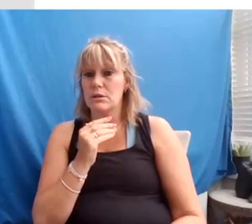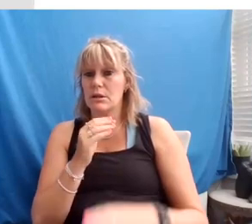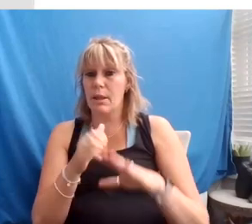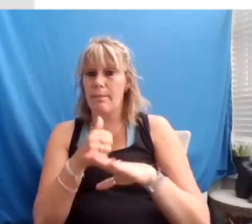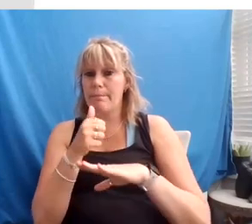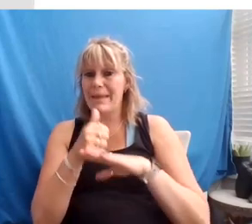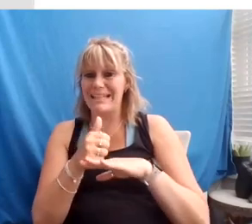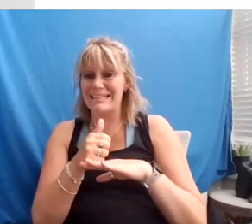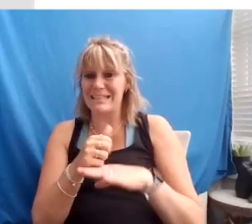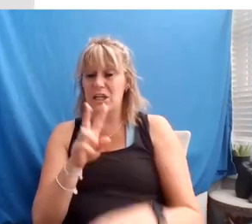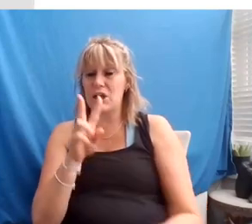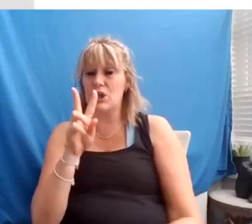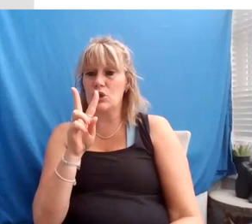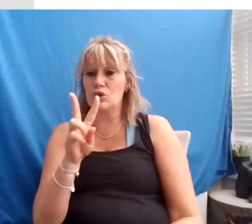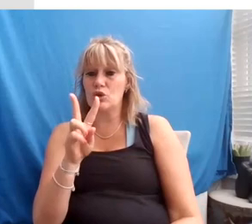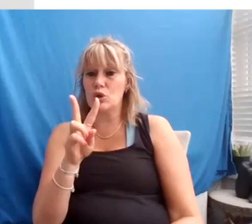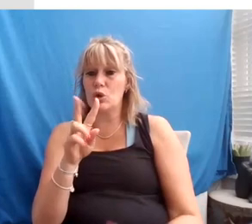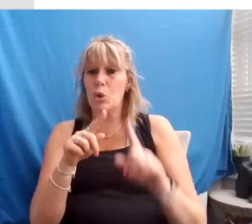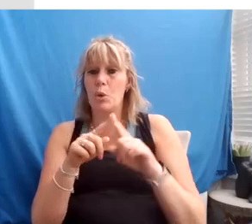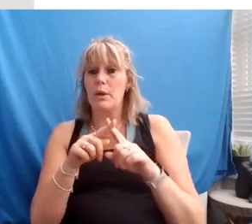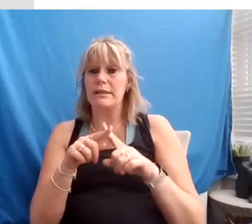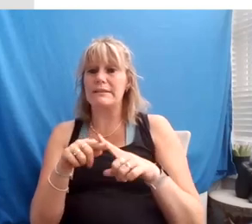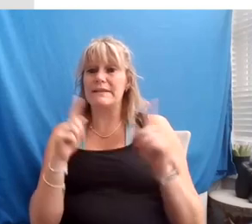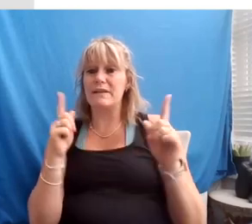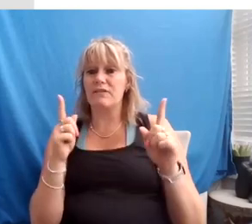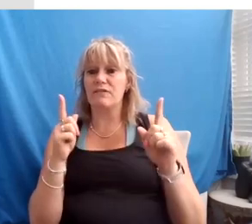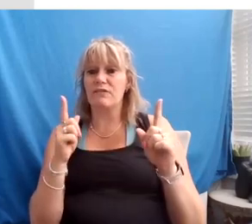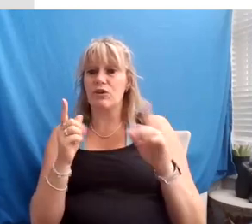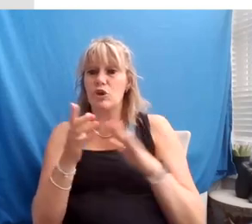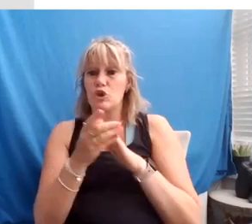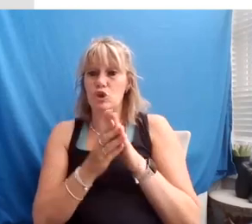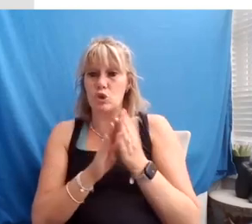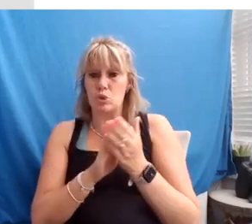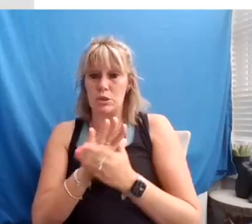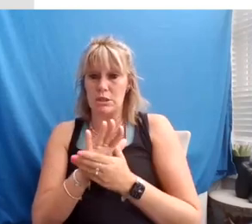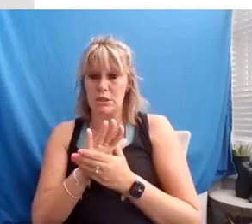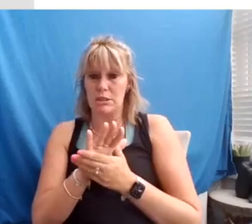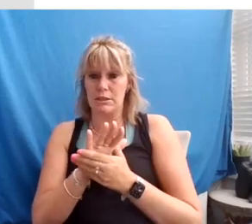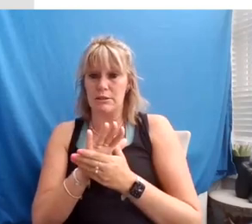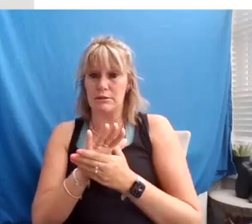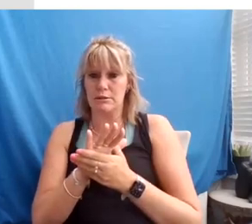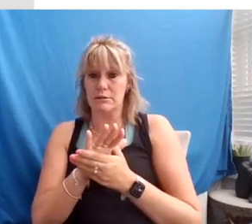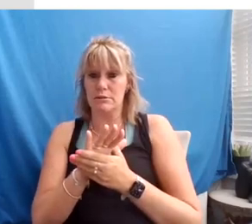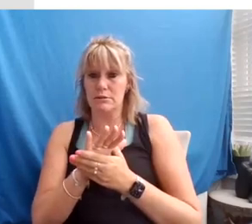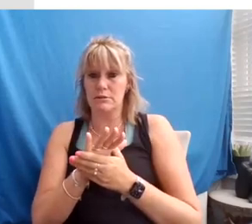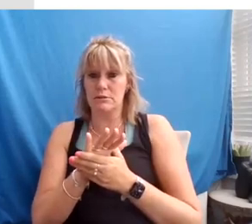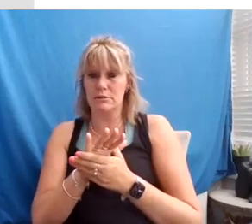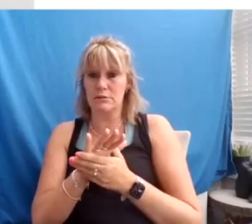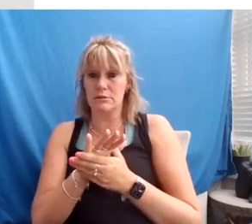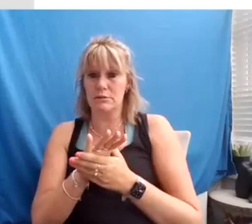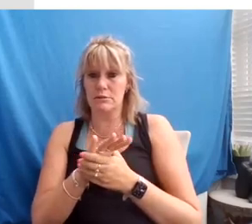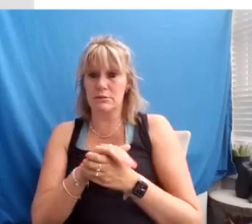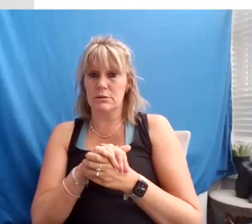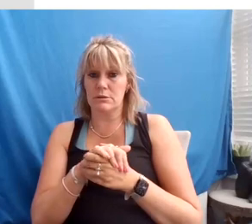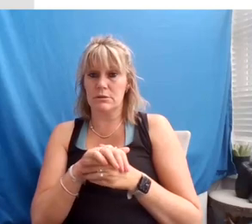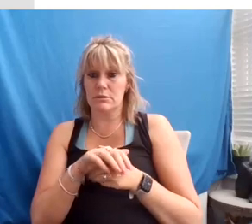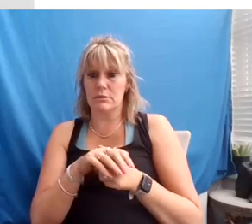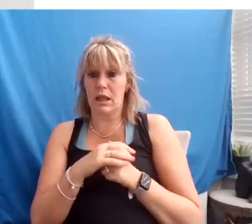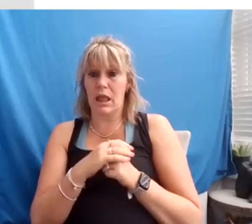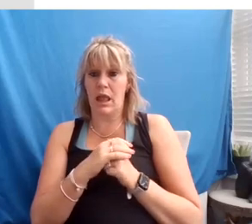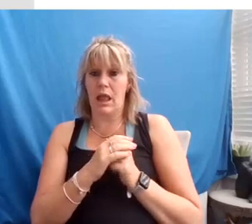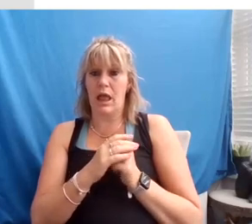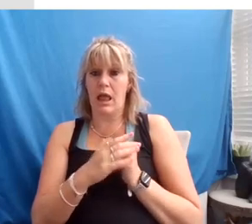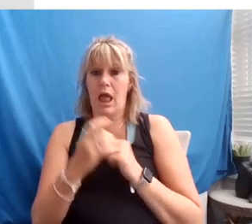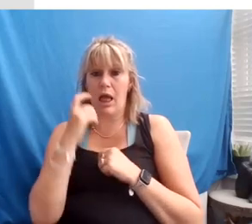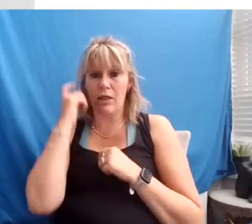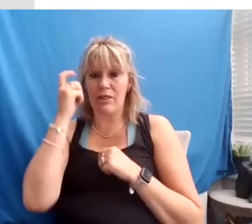two different types of shoes. I think they're adults and